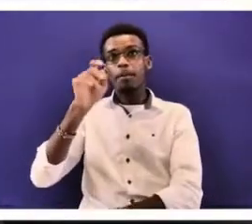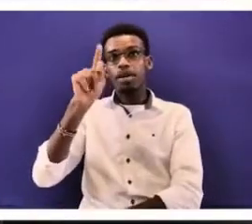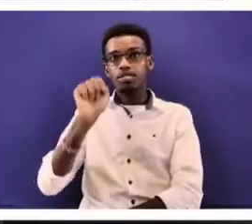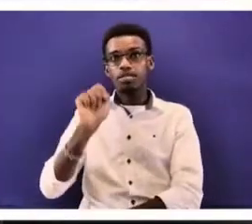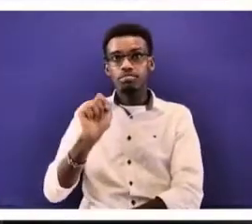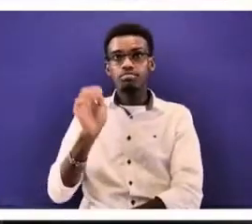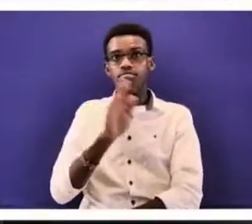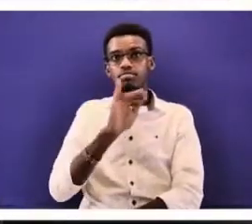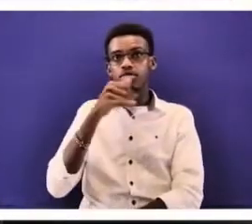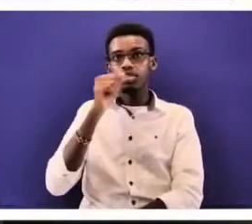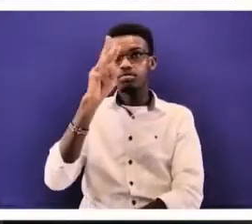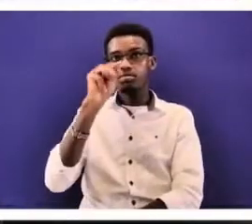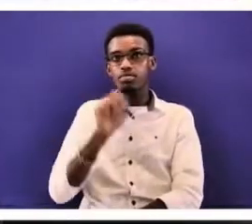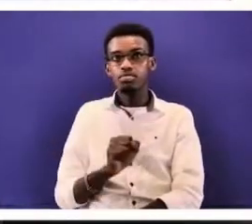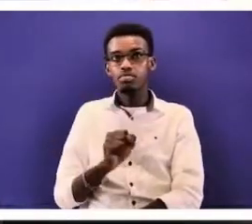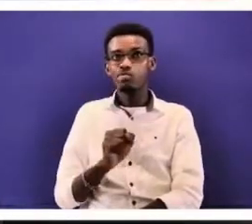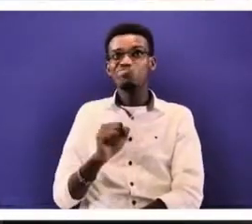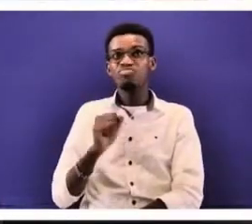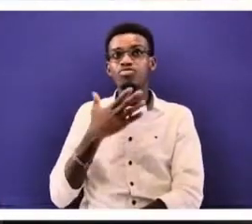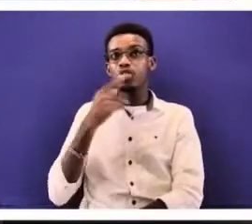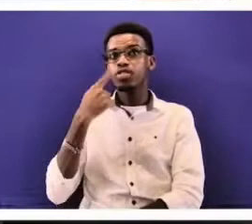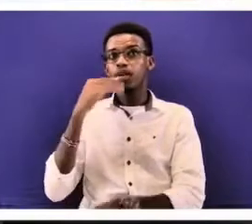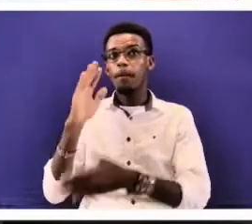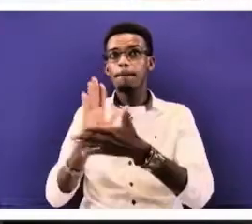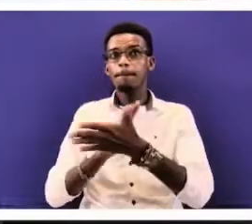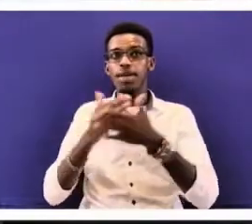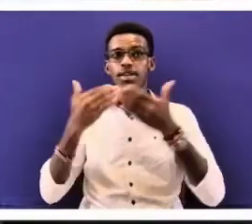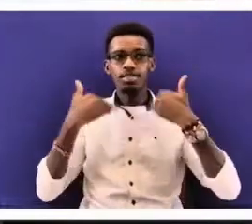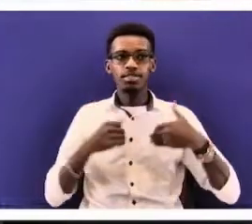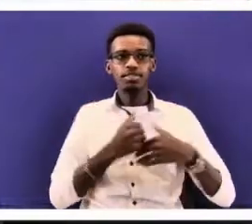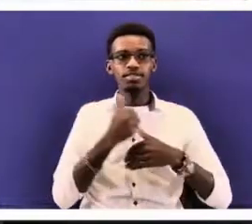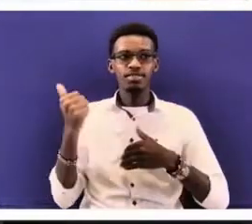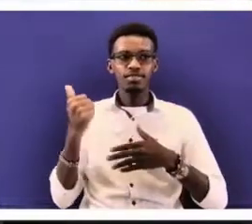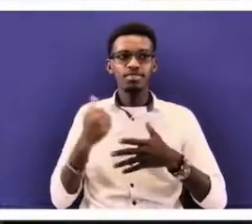did. I won't talk about somebody else.